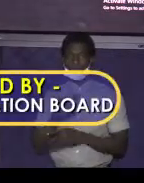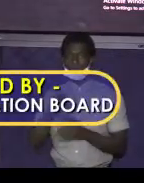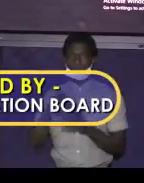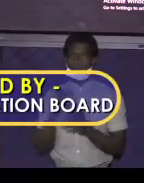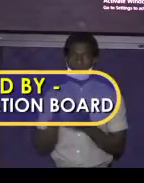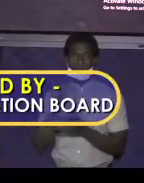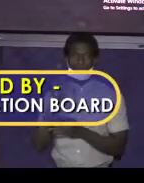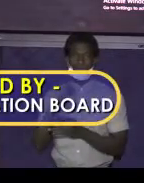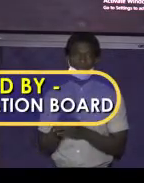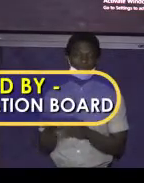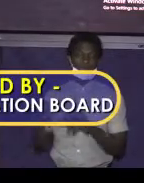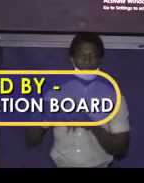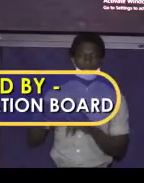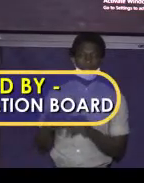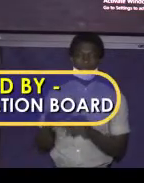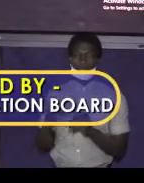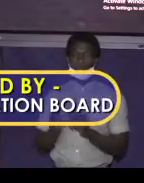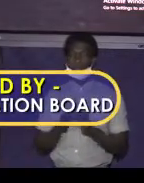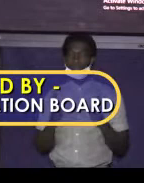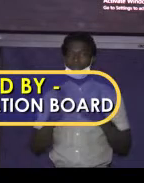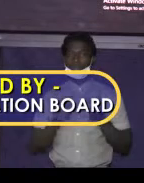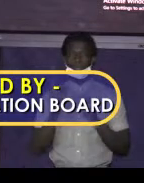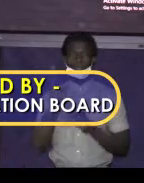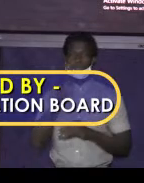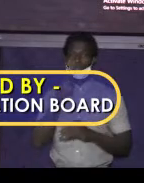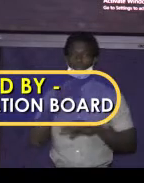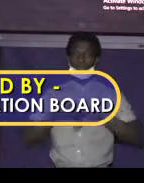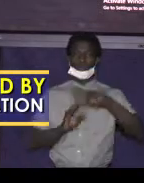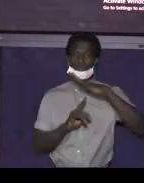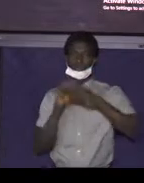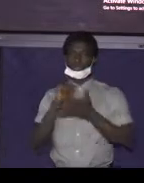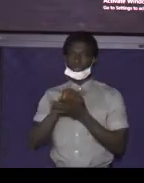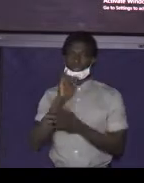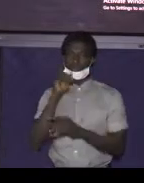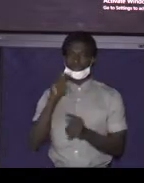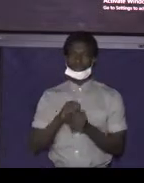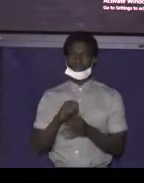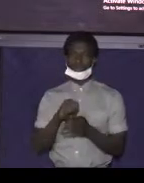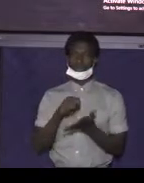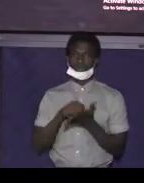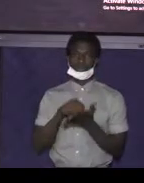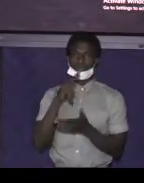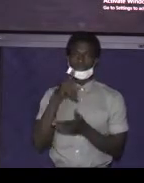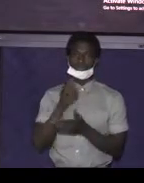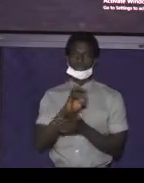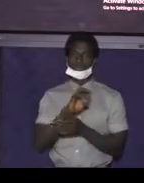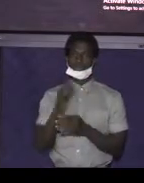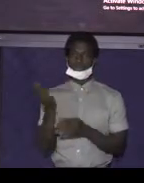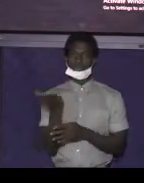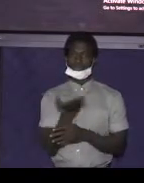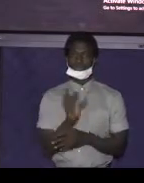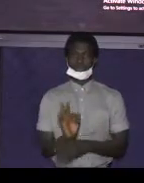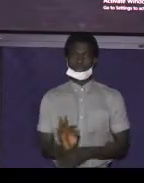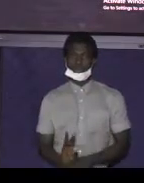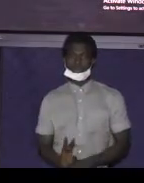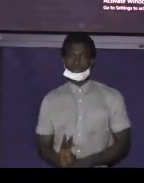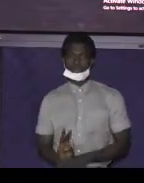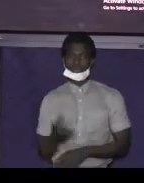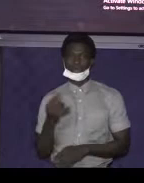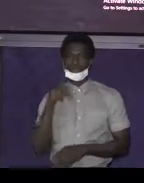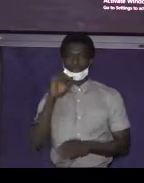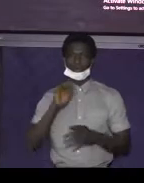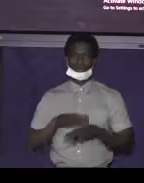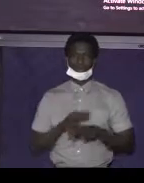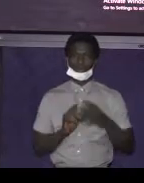going to increase in this ratio, the bigger number will be on top. That is 1,200 all over 96, the one on top,